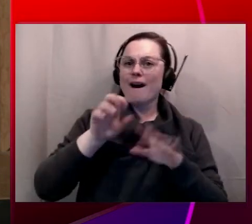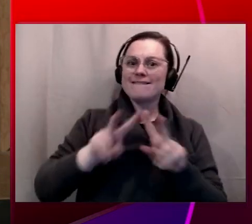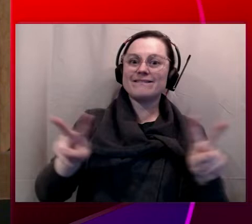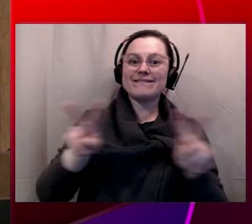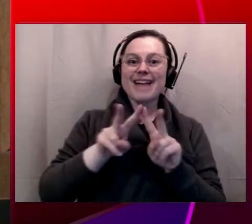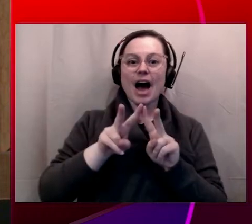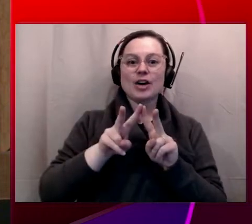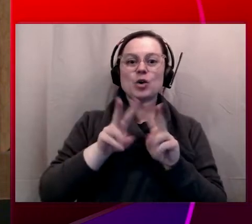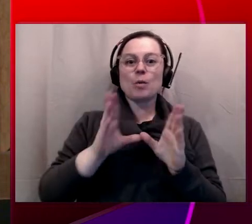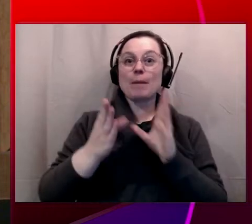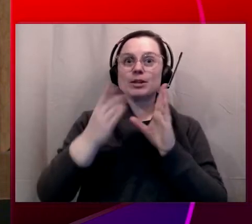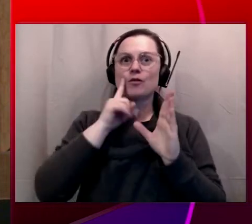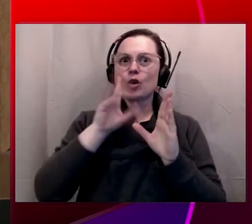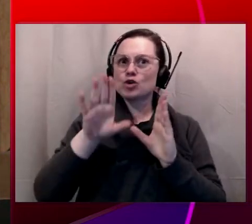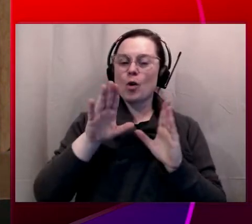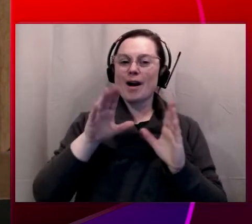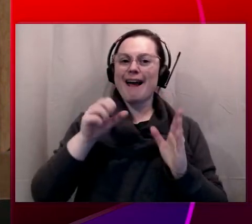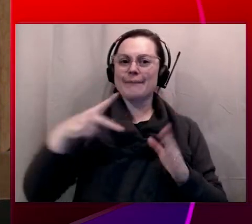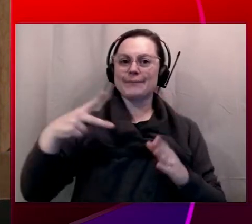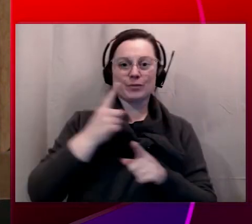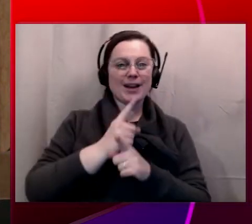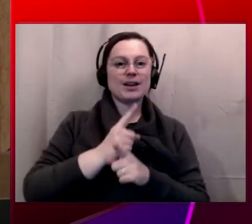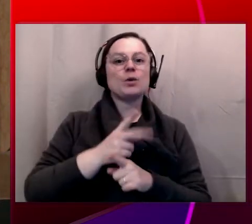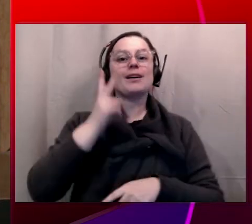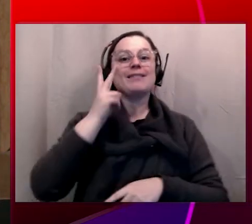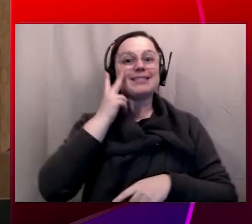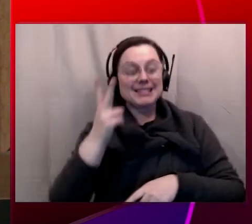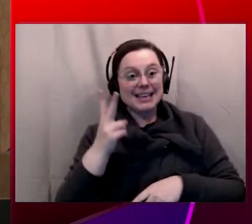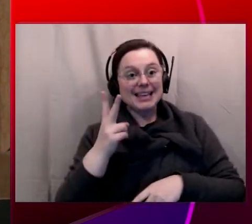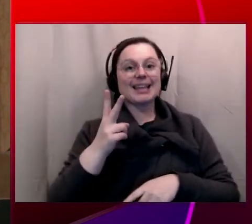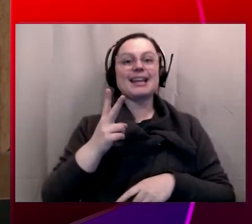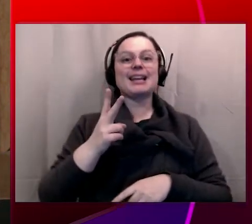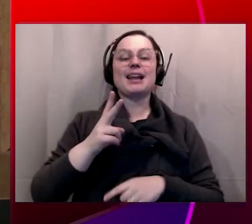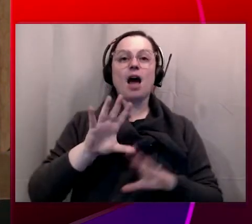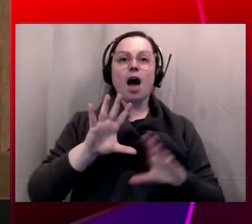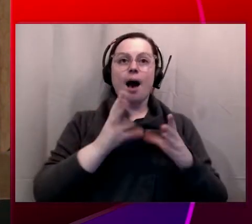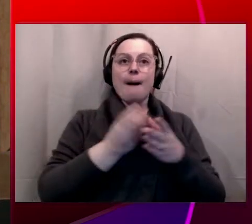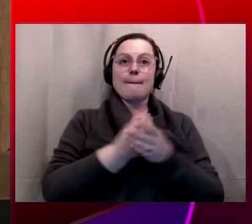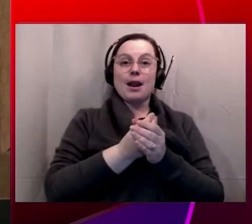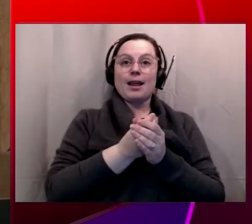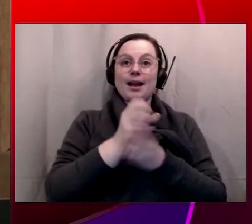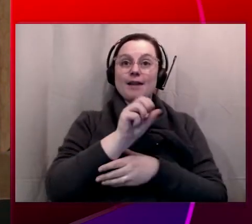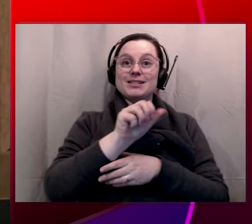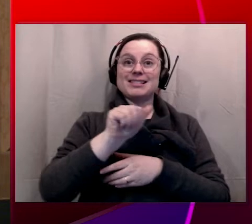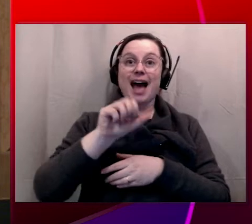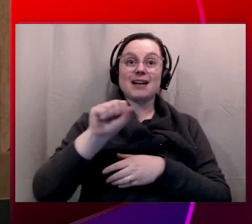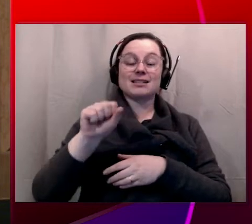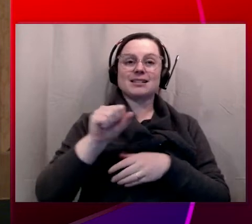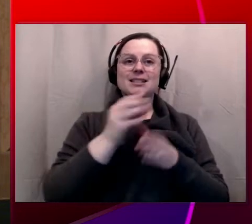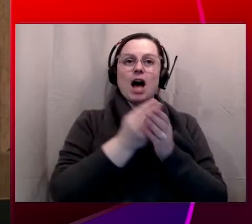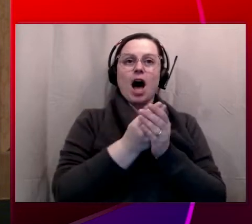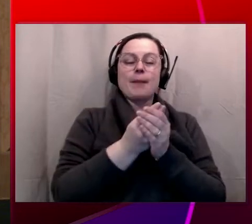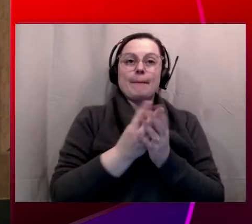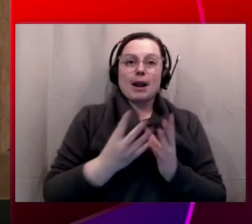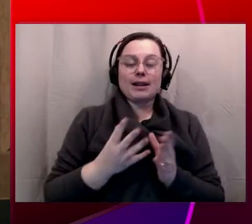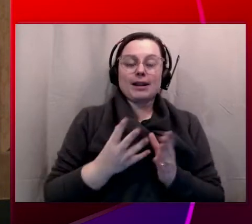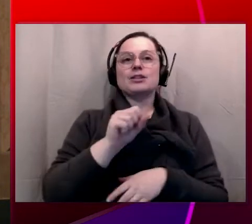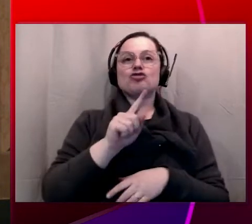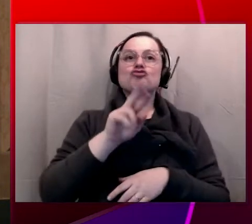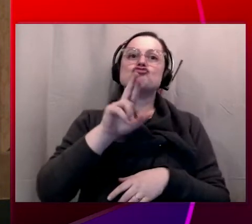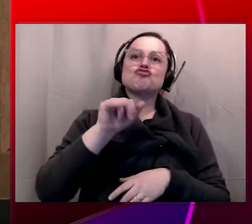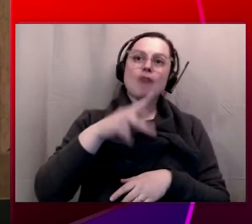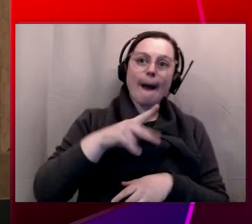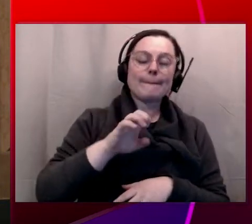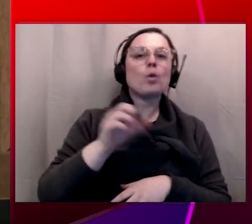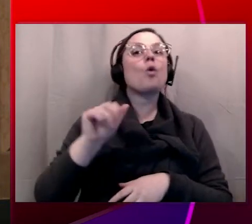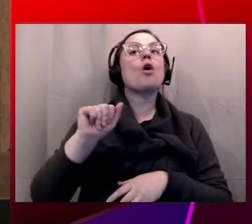application, right? And we've seen the unbundling of SaaS, right? Like whether it's Stripe for payments or Okta for authentication,